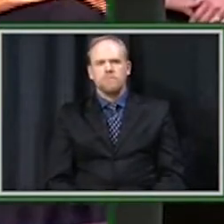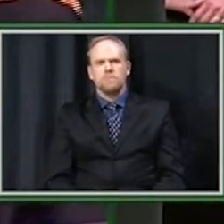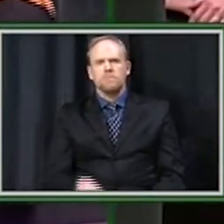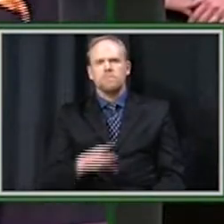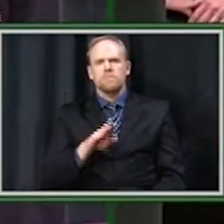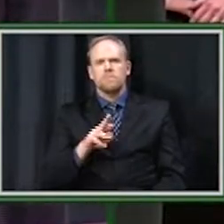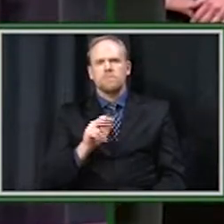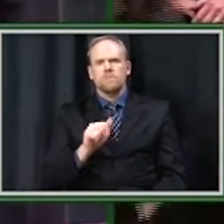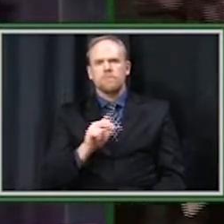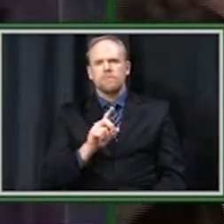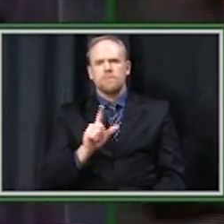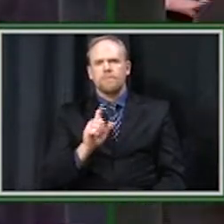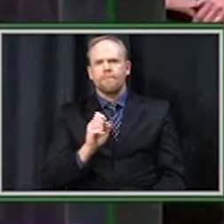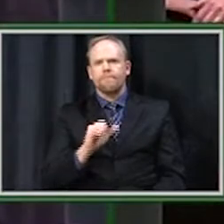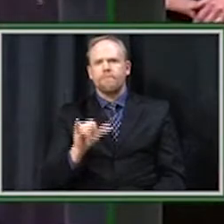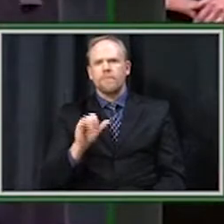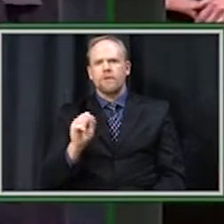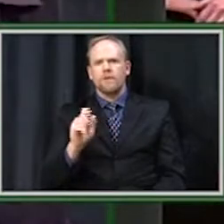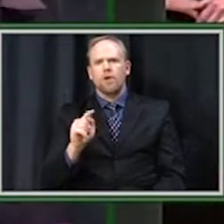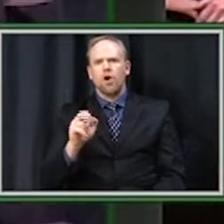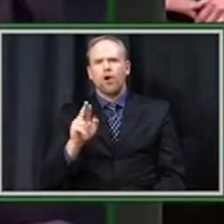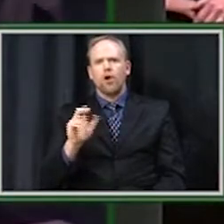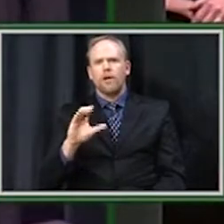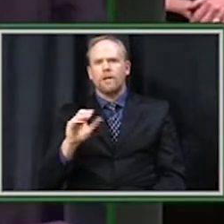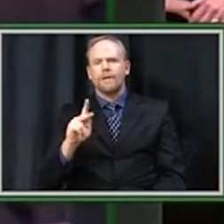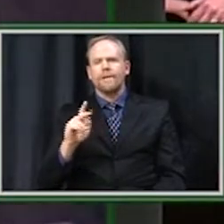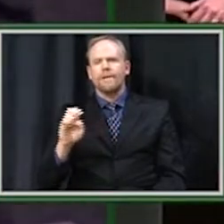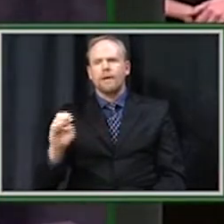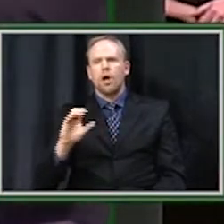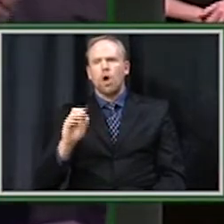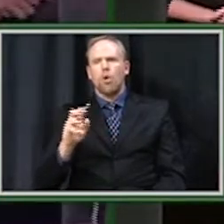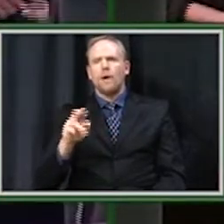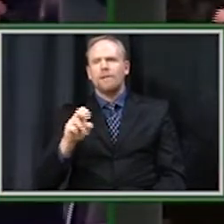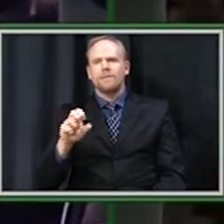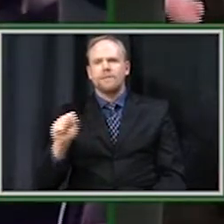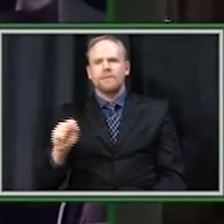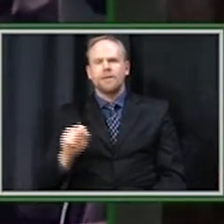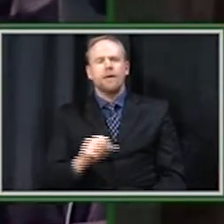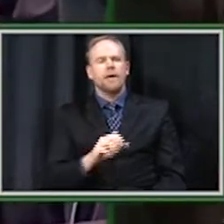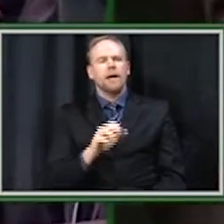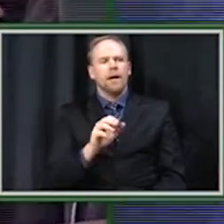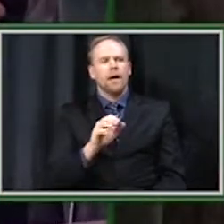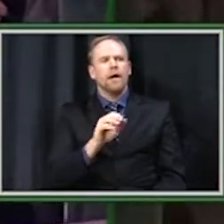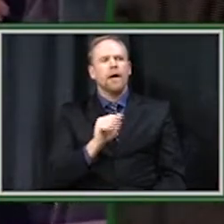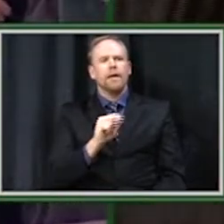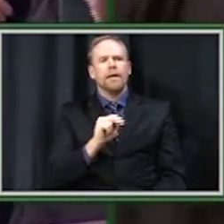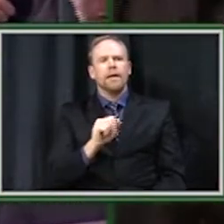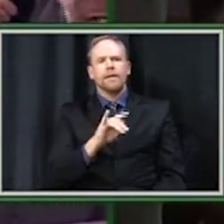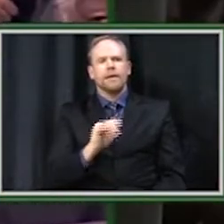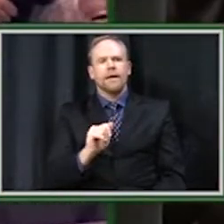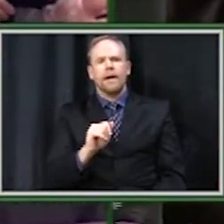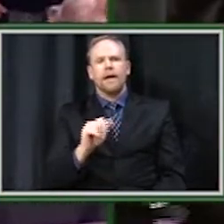Bradley Starkey Owens. Arena Antonika.